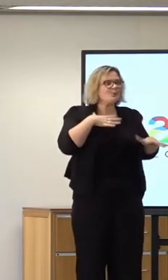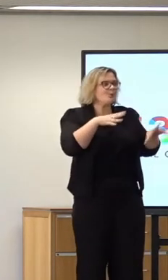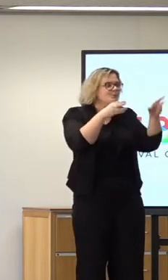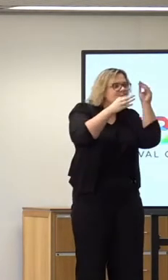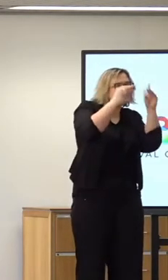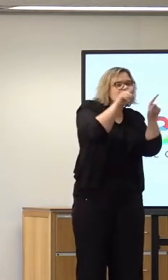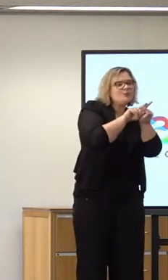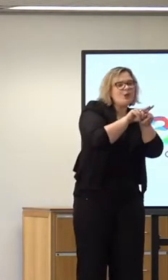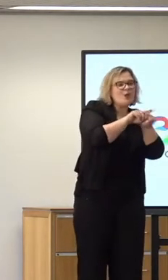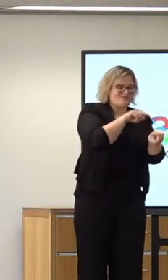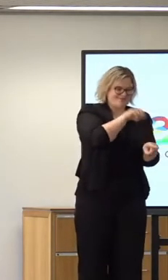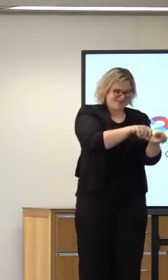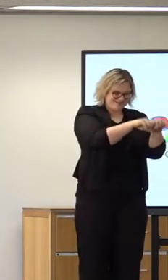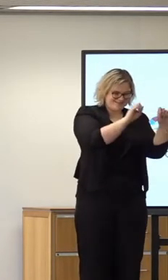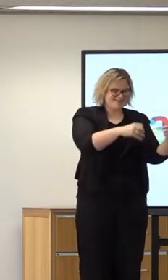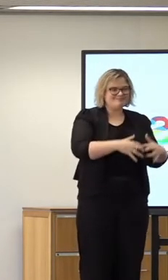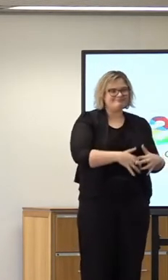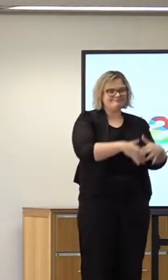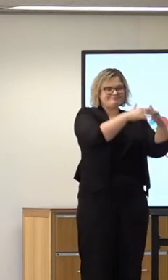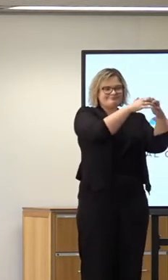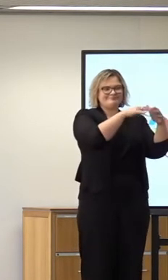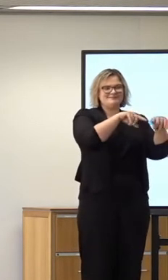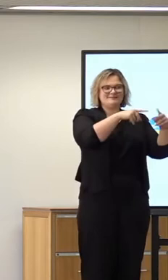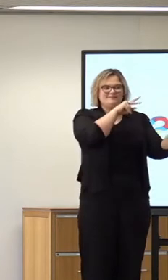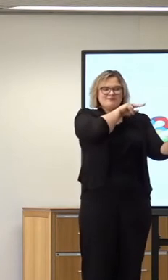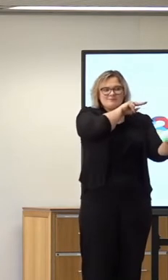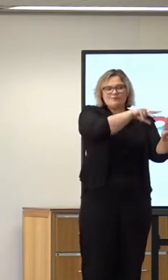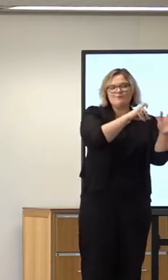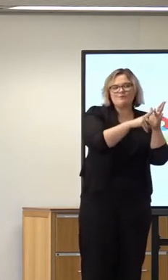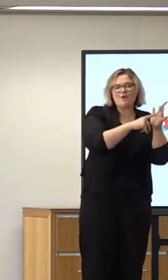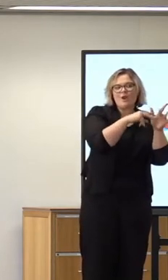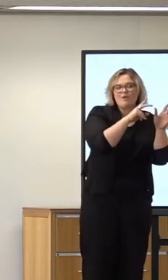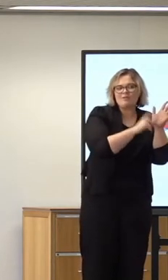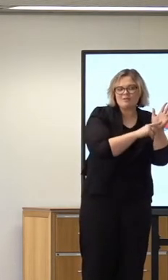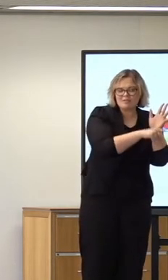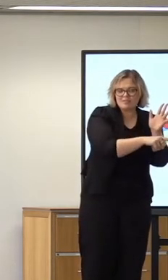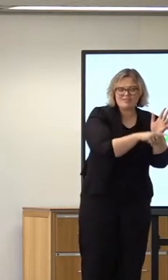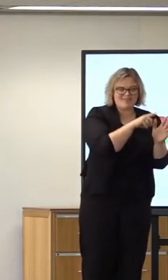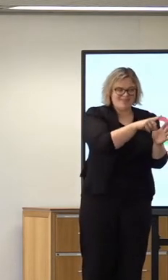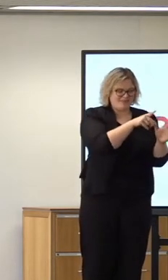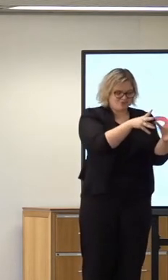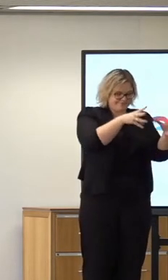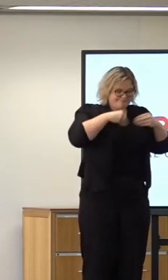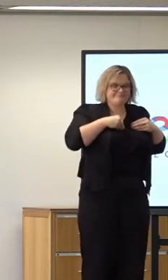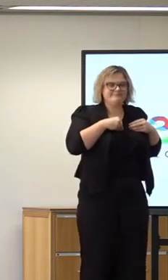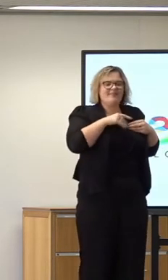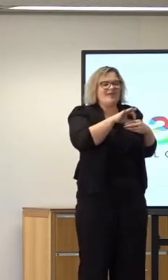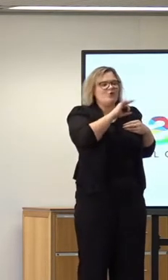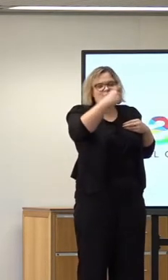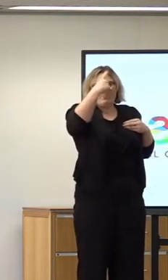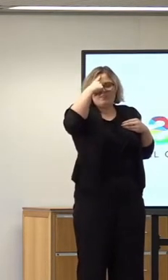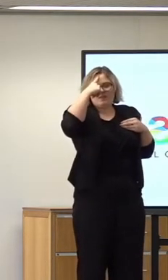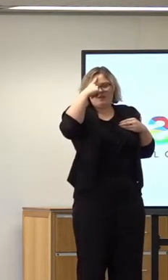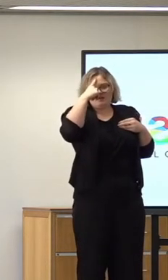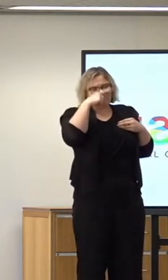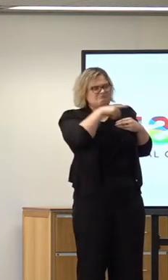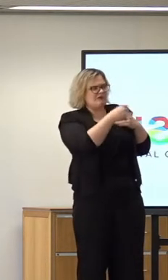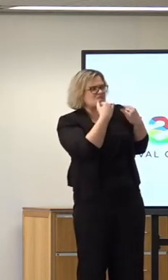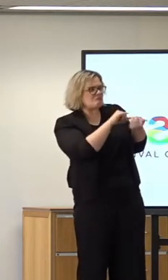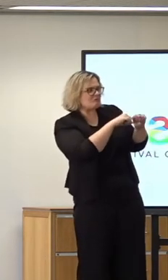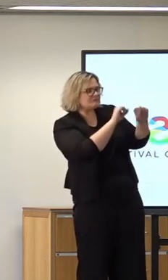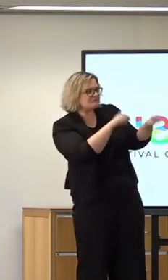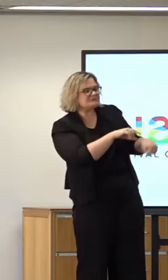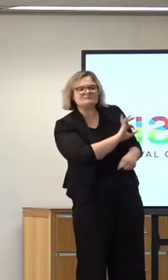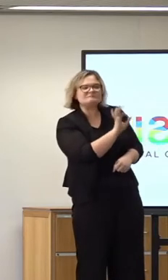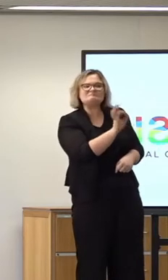which is built on the colonial mentality. They're being indoctrinated into this system, and they're not really thinking about the system, and anything outside